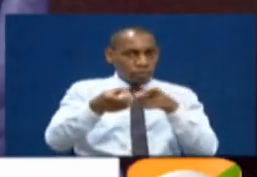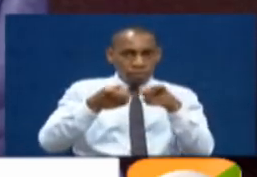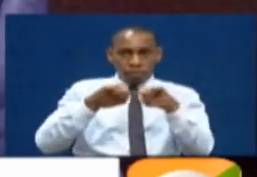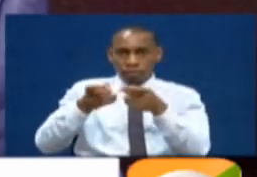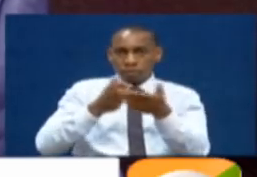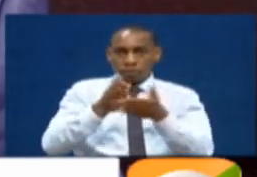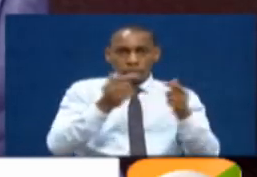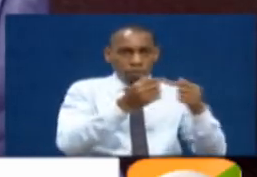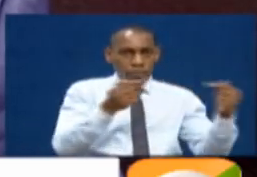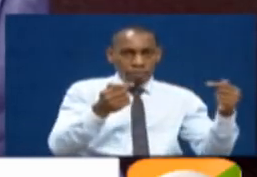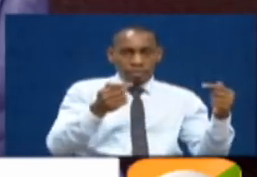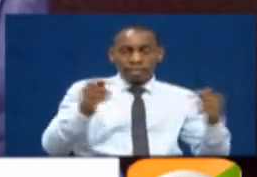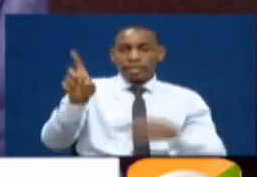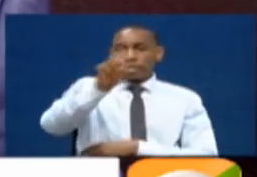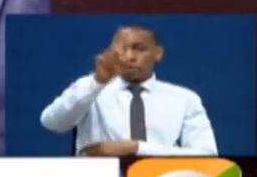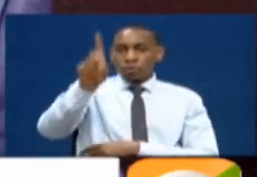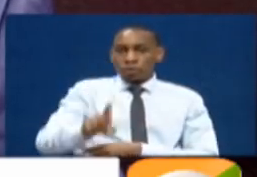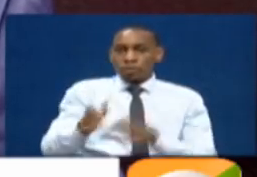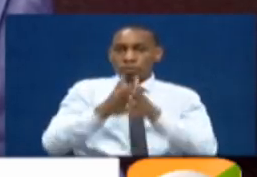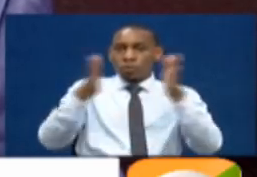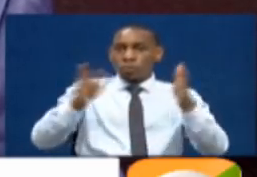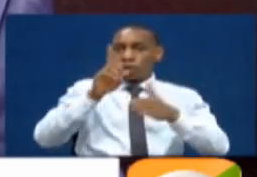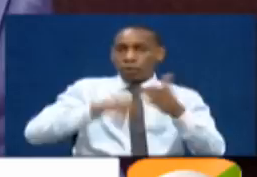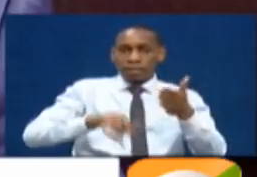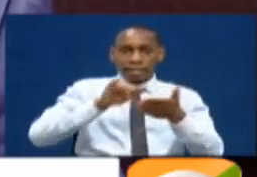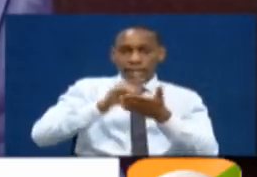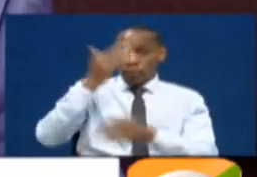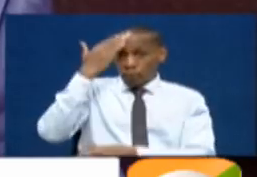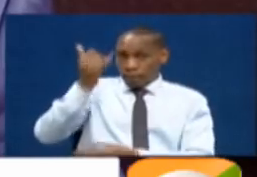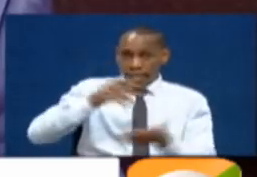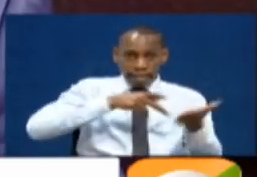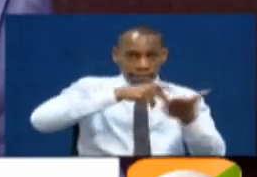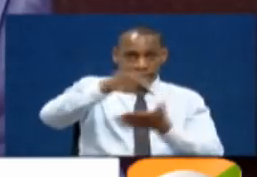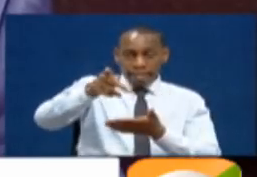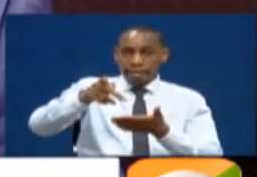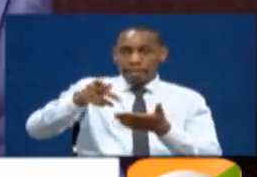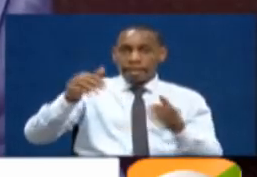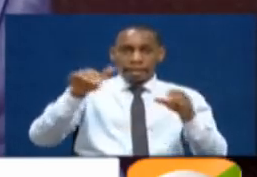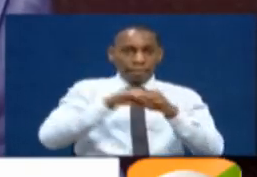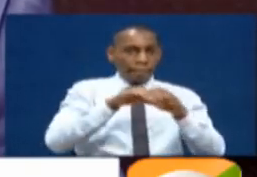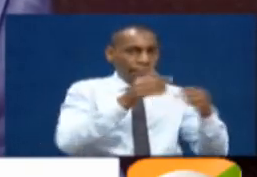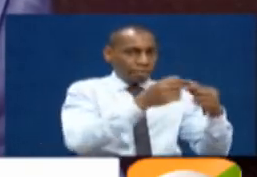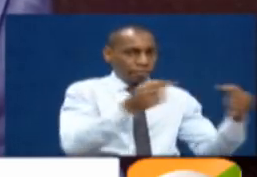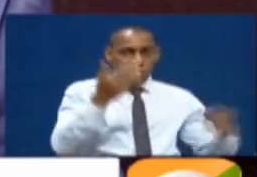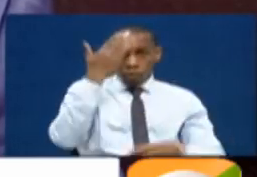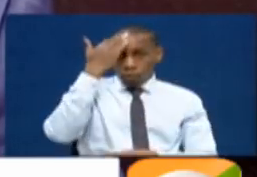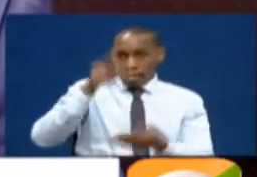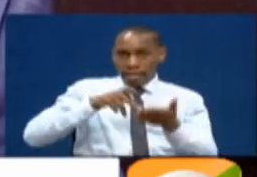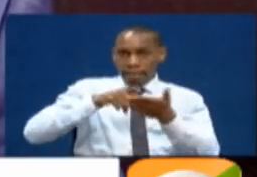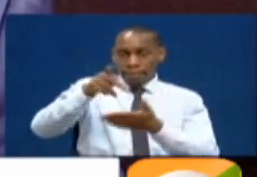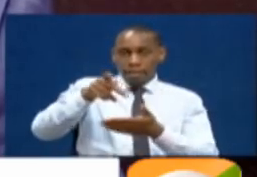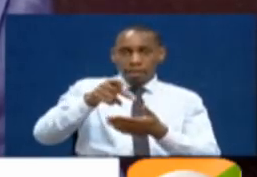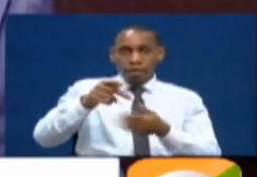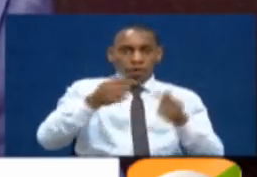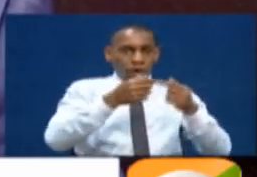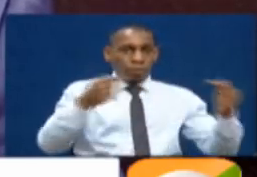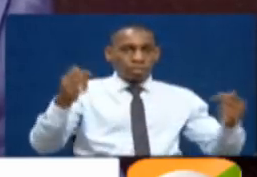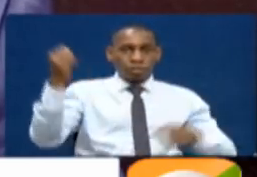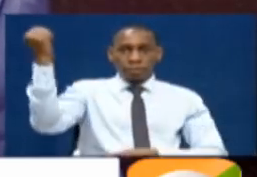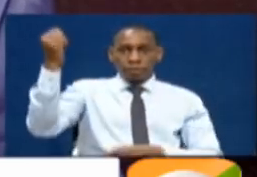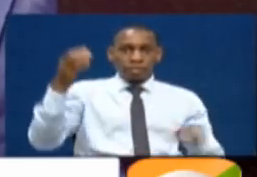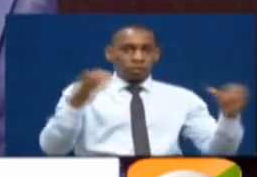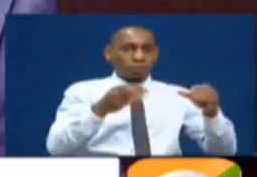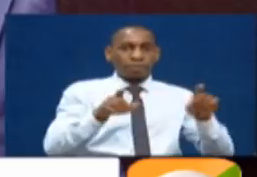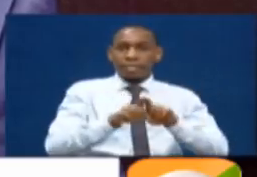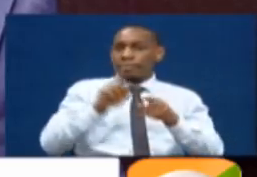the opposition. The key, okay, question still is, why are we paying members of the opposition? Why are we paying opposition political parties? Yeah. And what